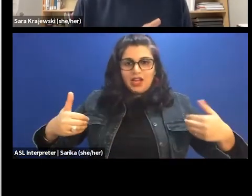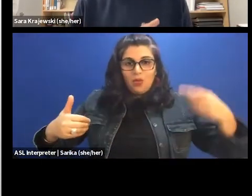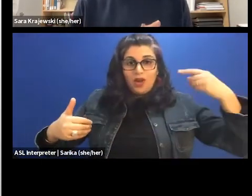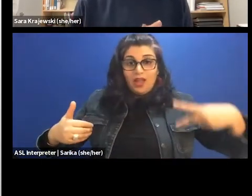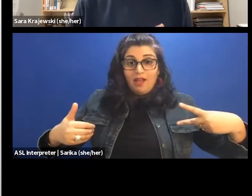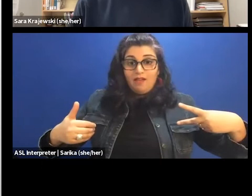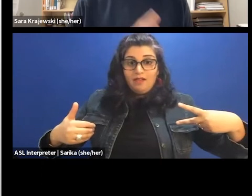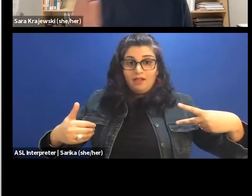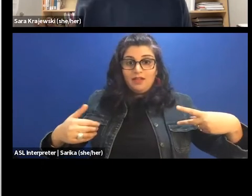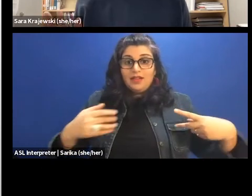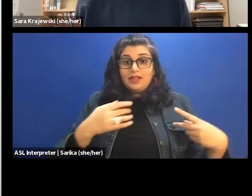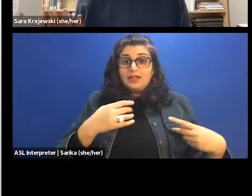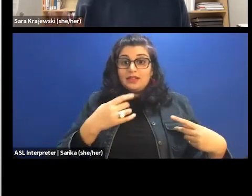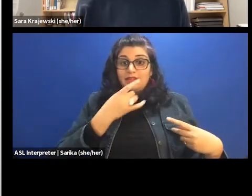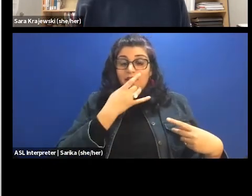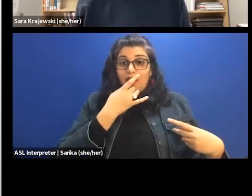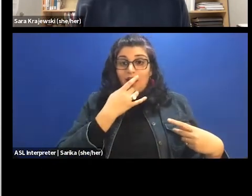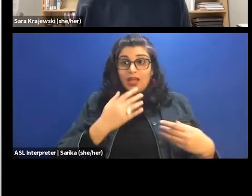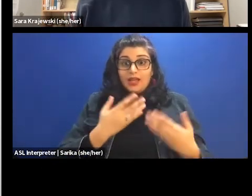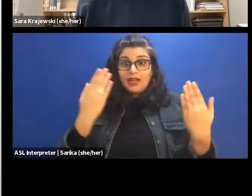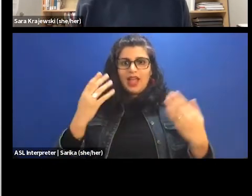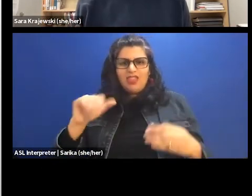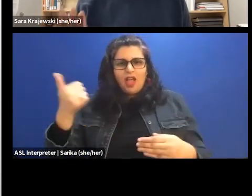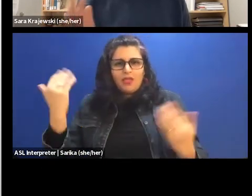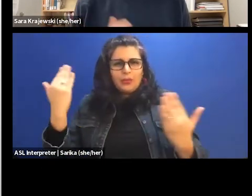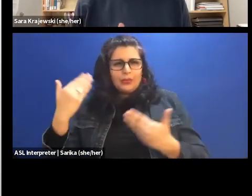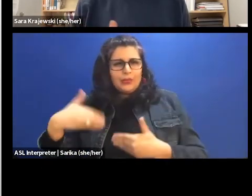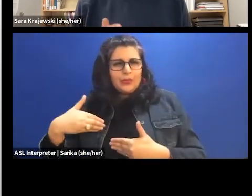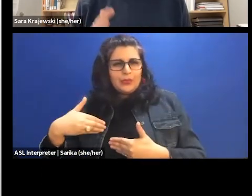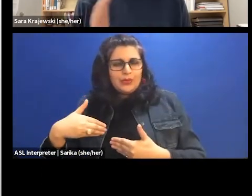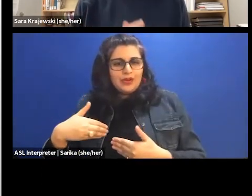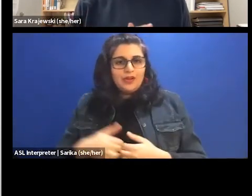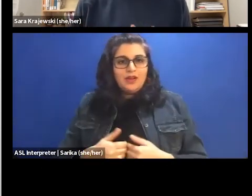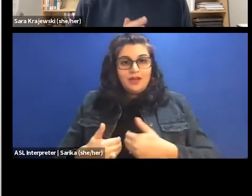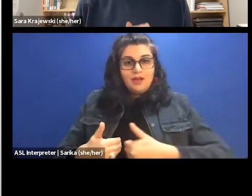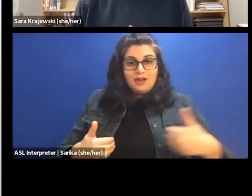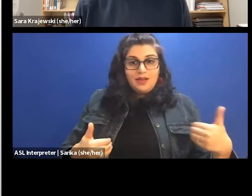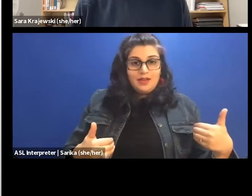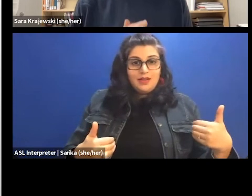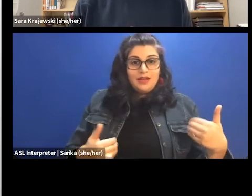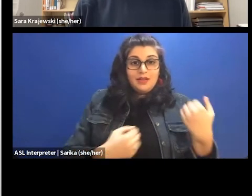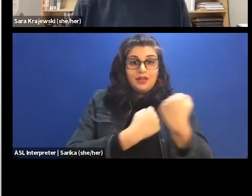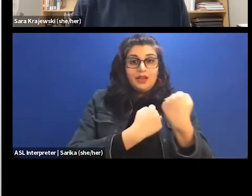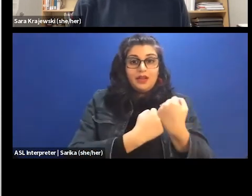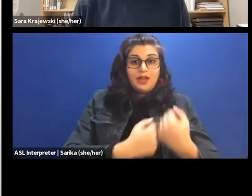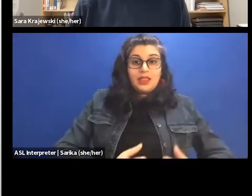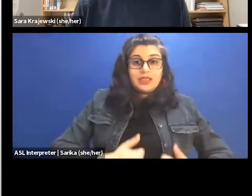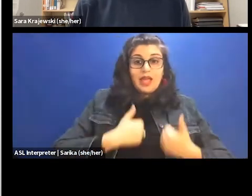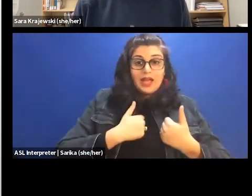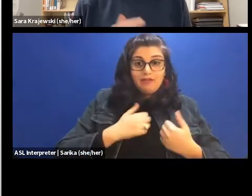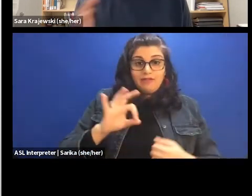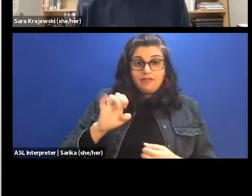body is light and the other is shaded. One side supports the life of a